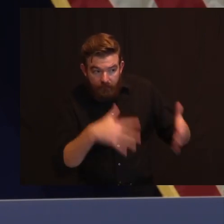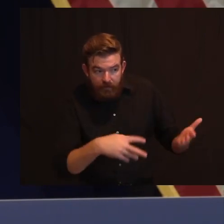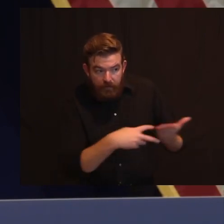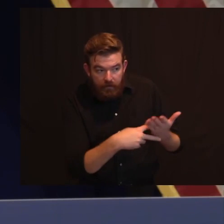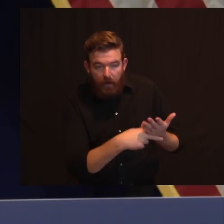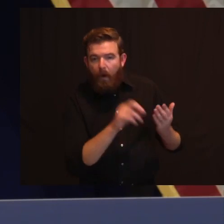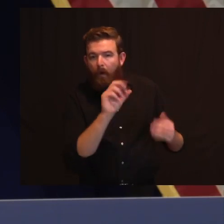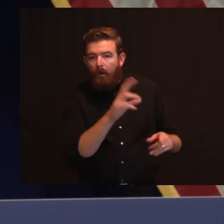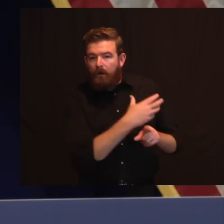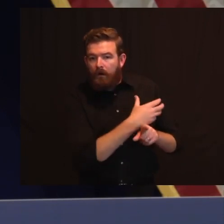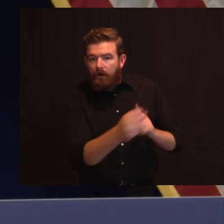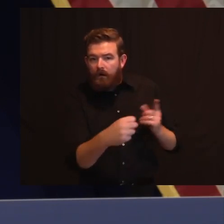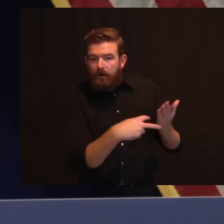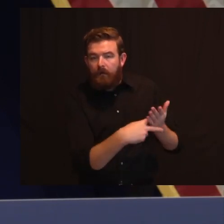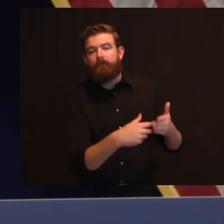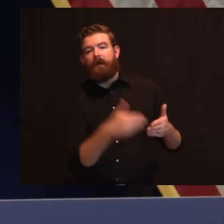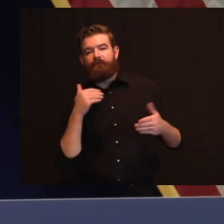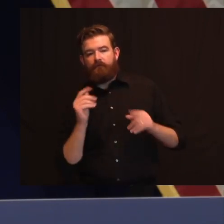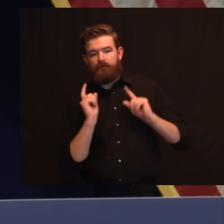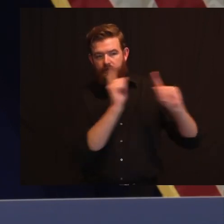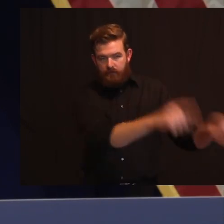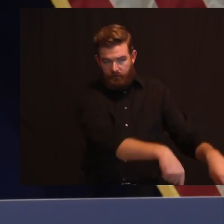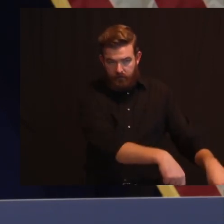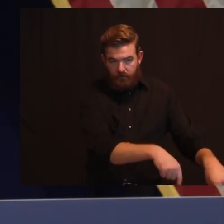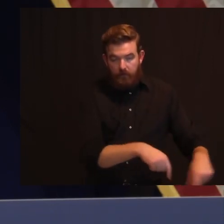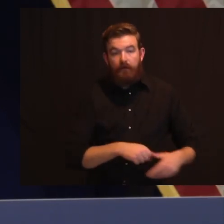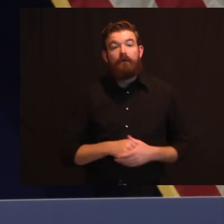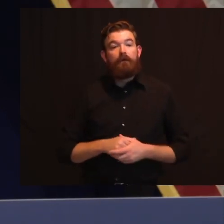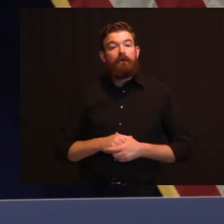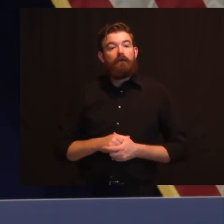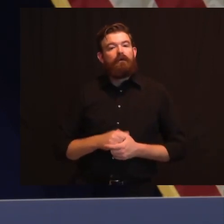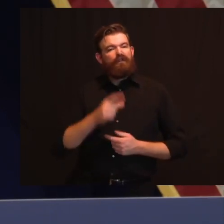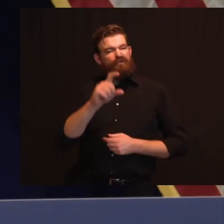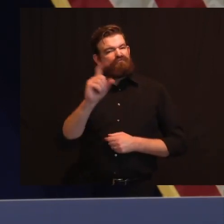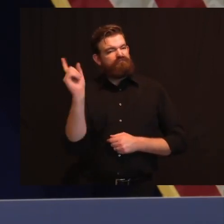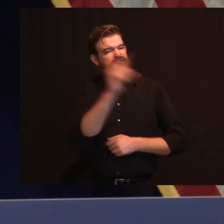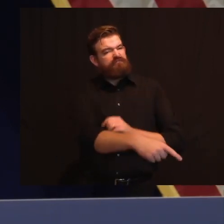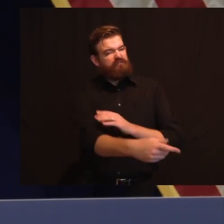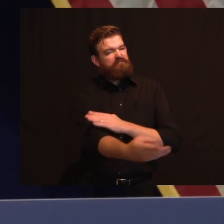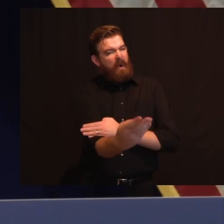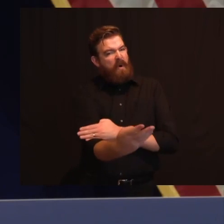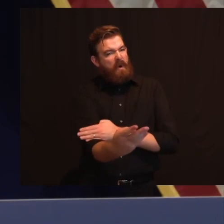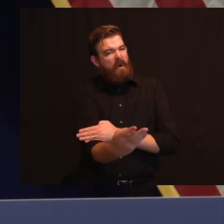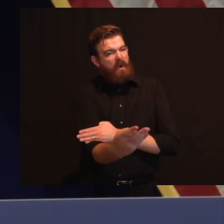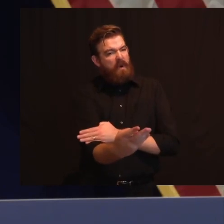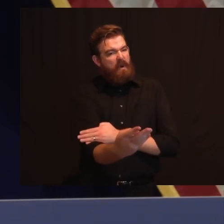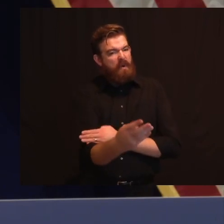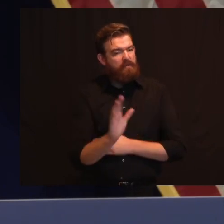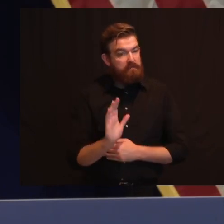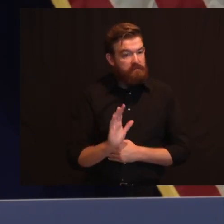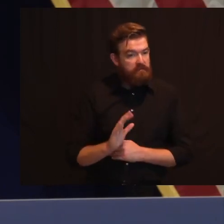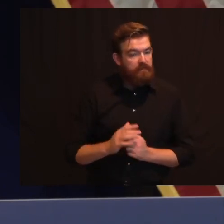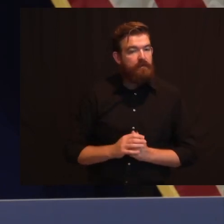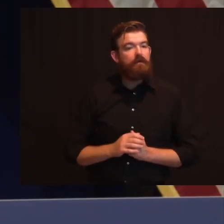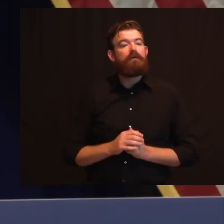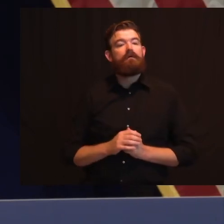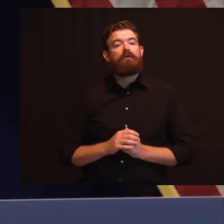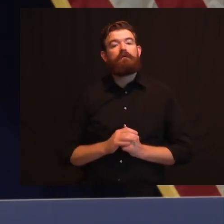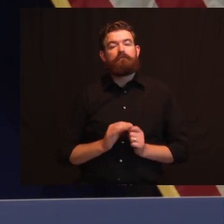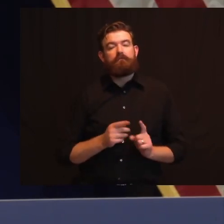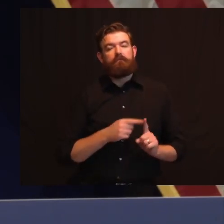come after we open so you don't have to stand in line. I do have to note those are weekdays. Saturday has always been